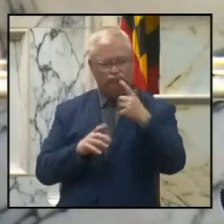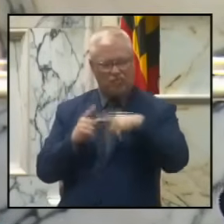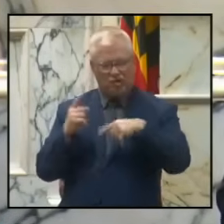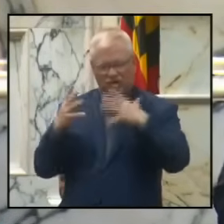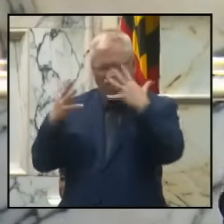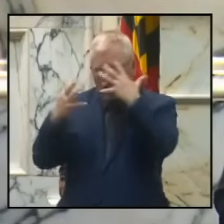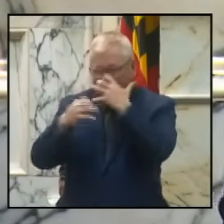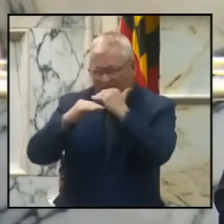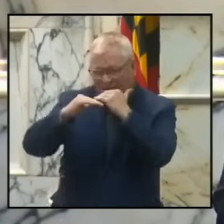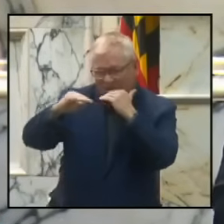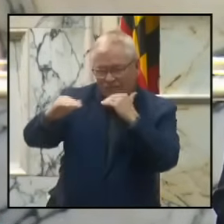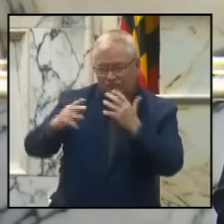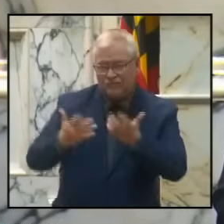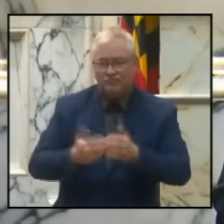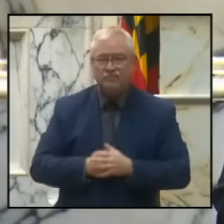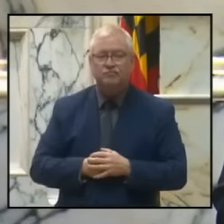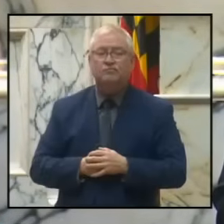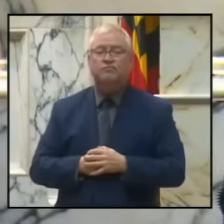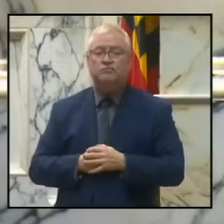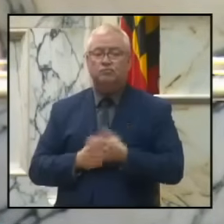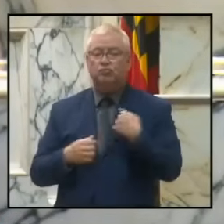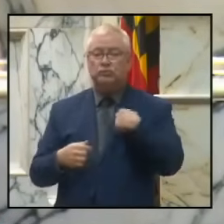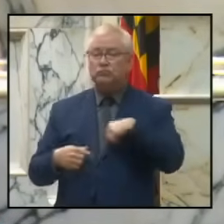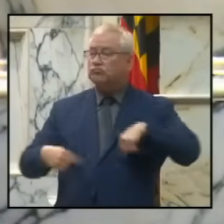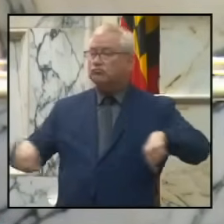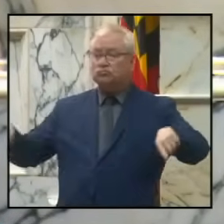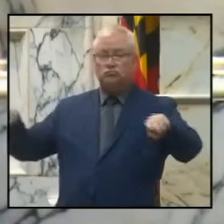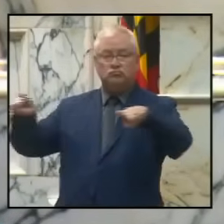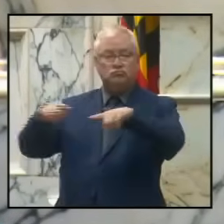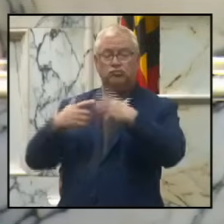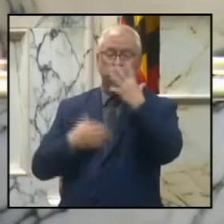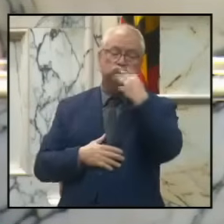While we slept, they met the moment,